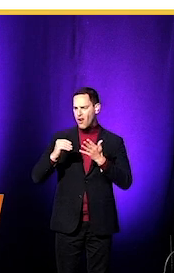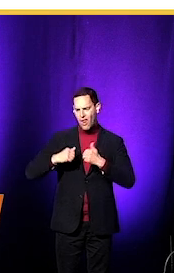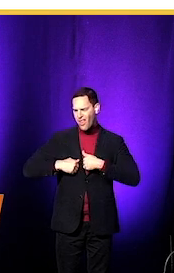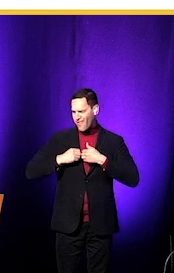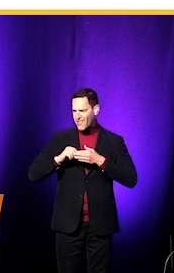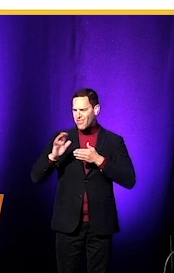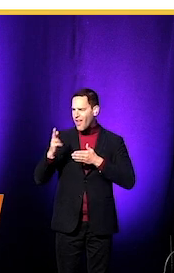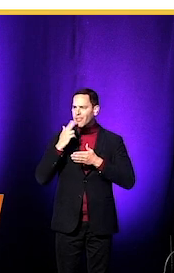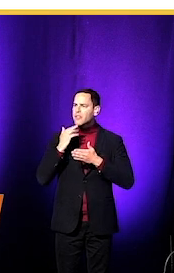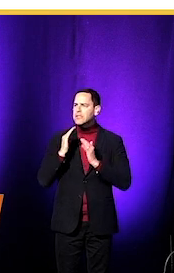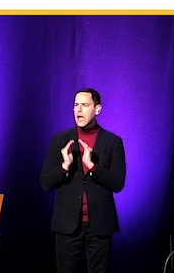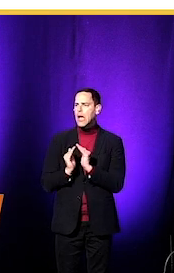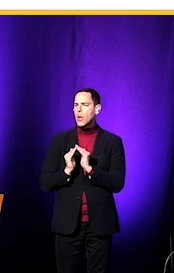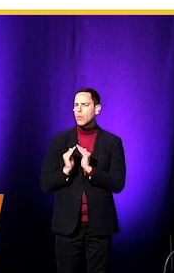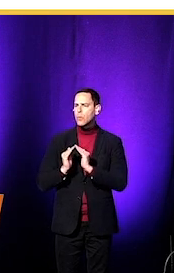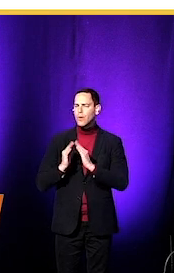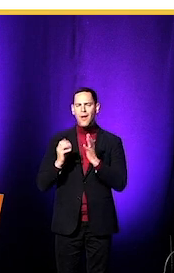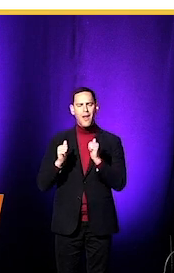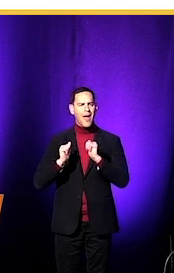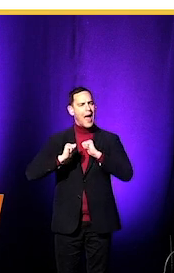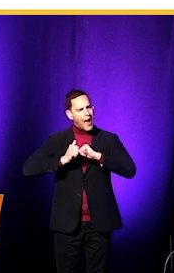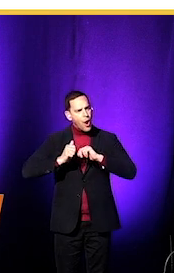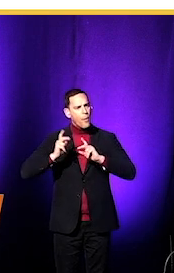how people who